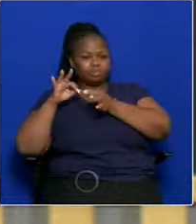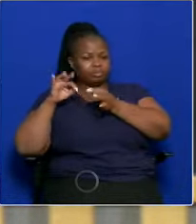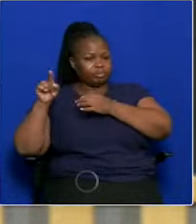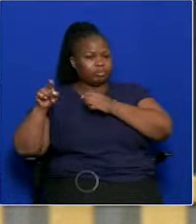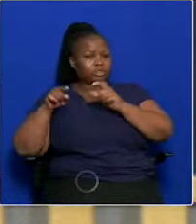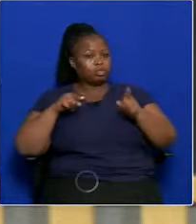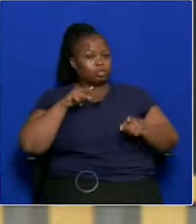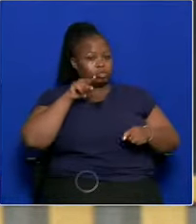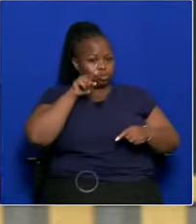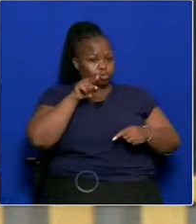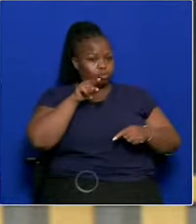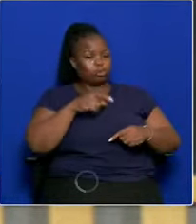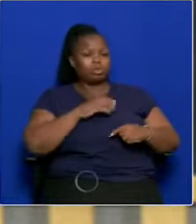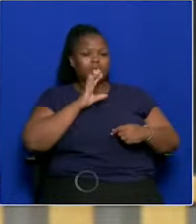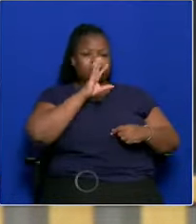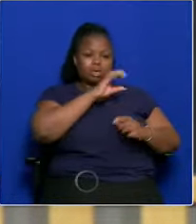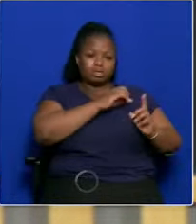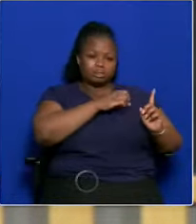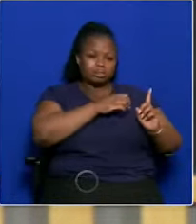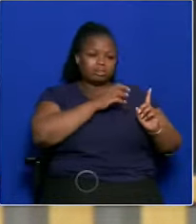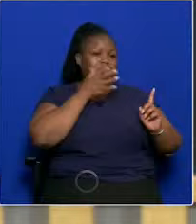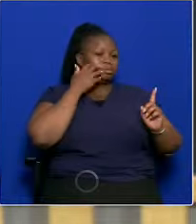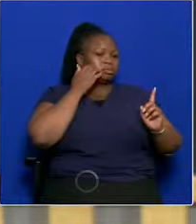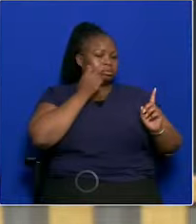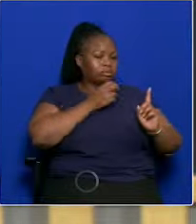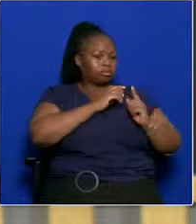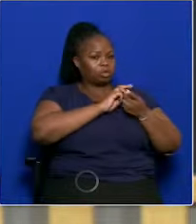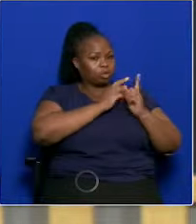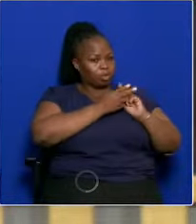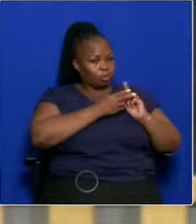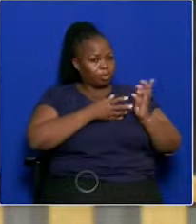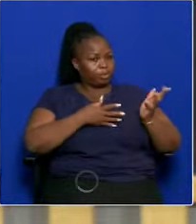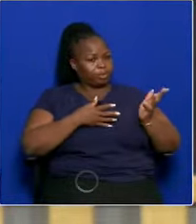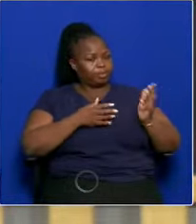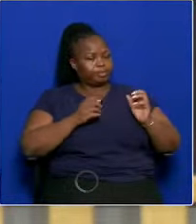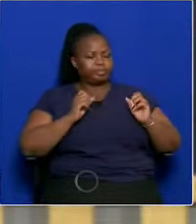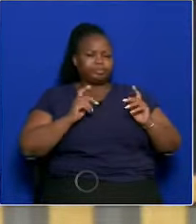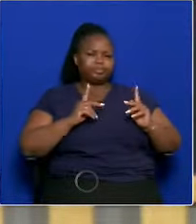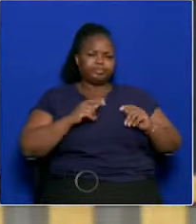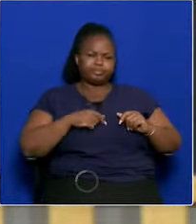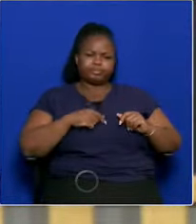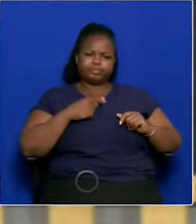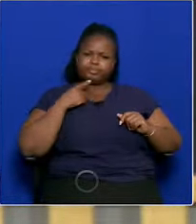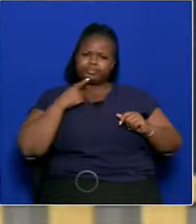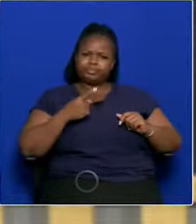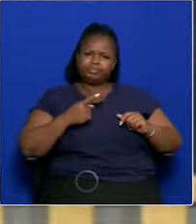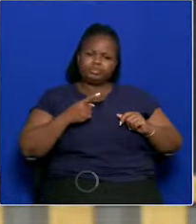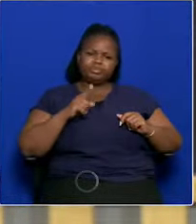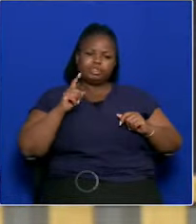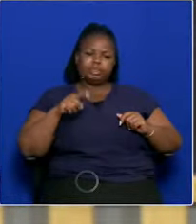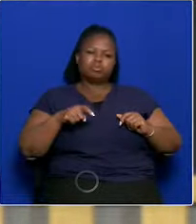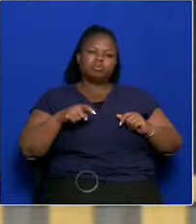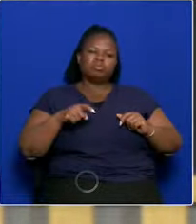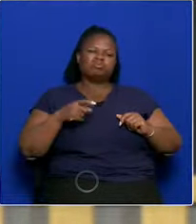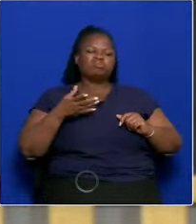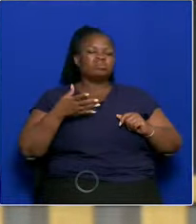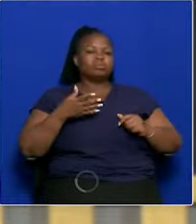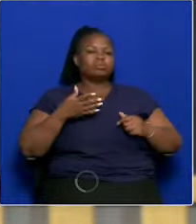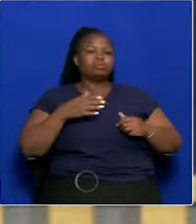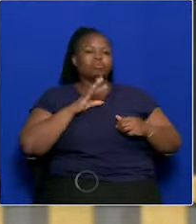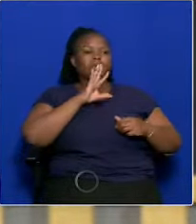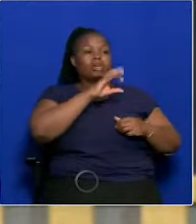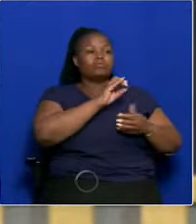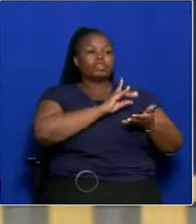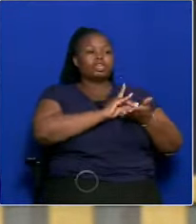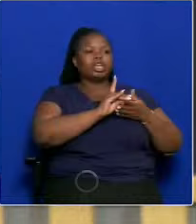loan from Mr. Matlala. Yes. Okay. When you say you could have asked for this money in cash, I think it